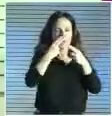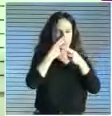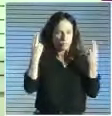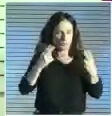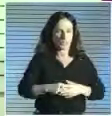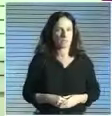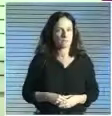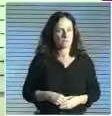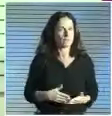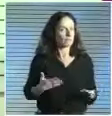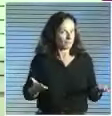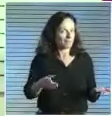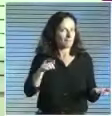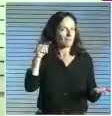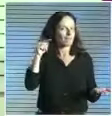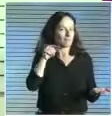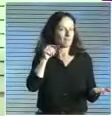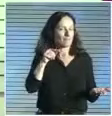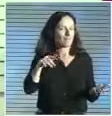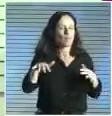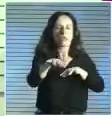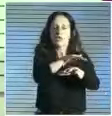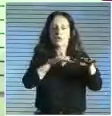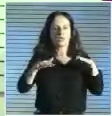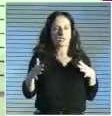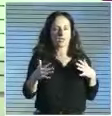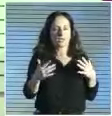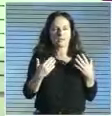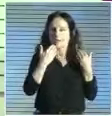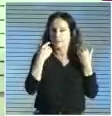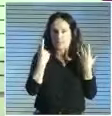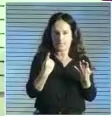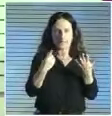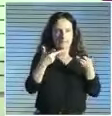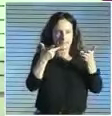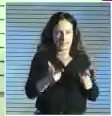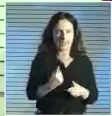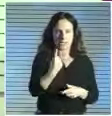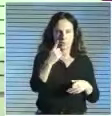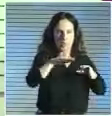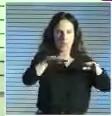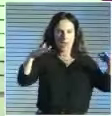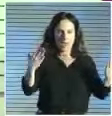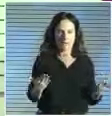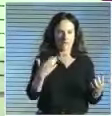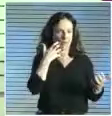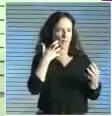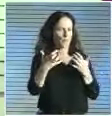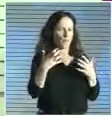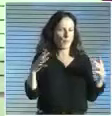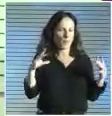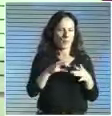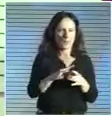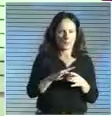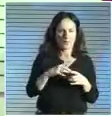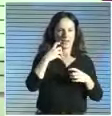6 chairs, for example, or maybe it's a particular piece that is a reflection of that local community, allows that statement to be made. Well, there's